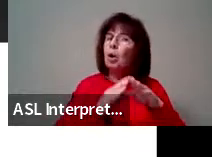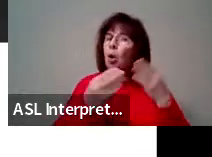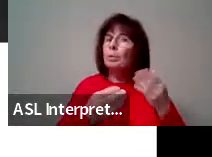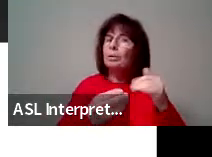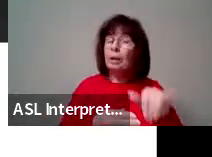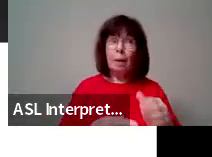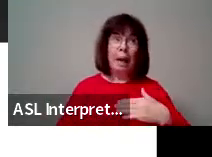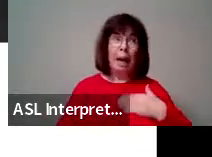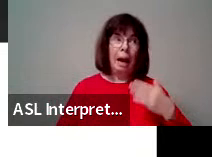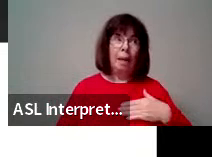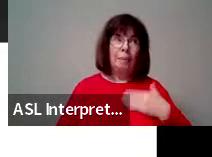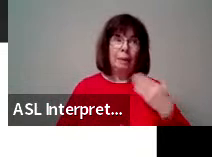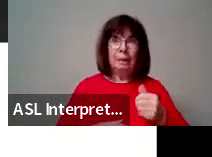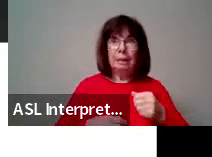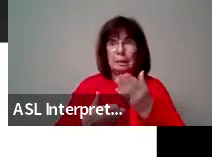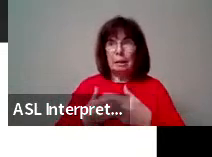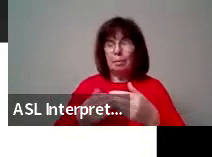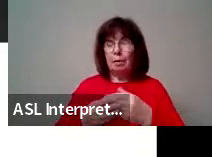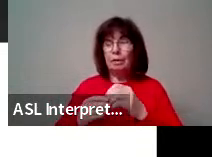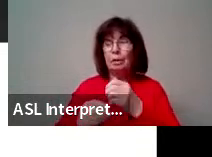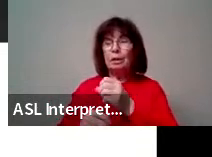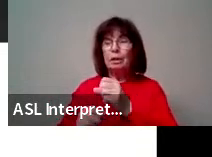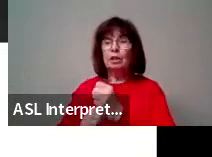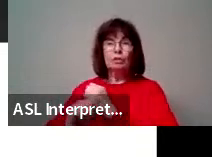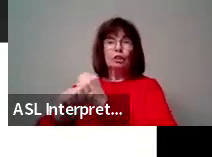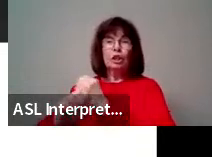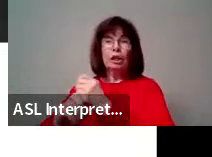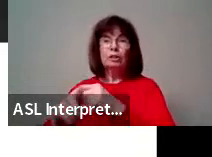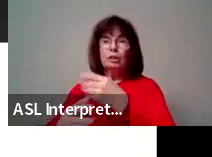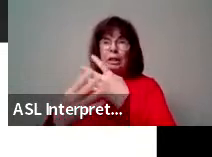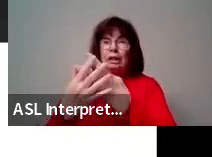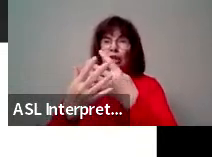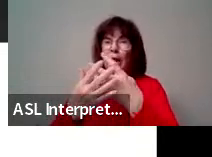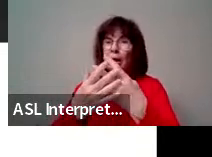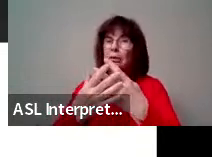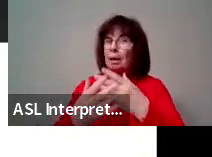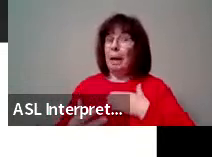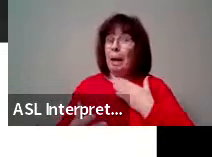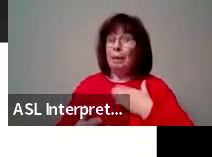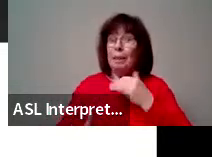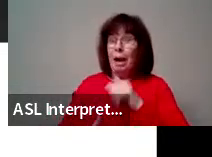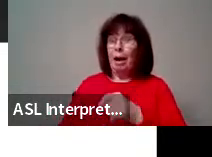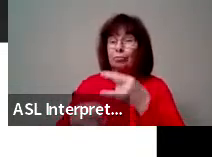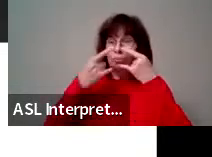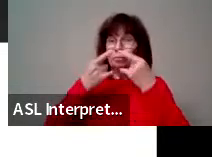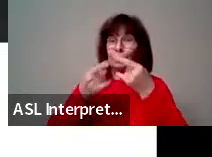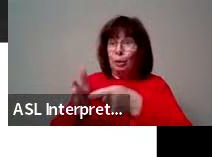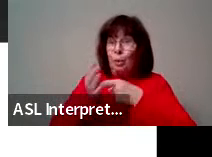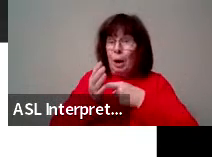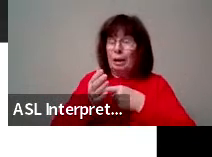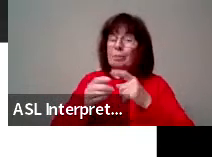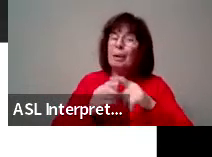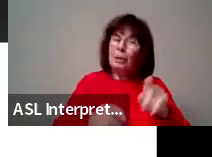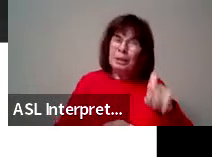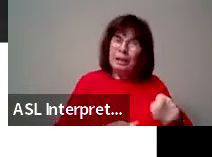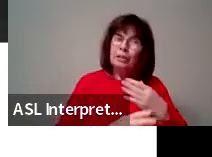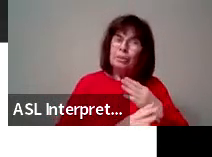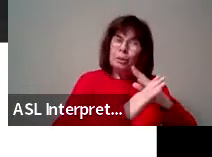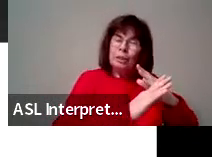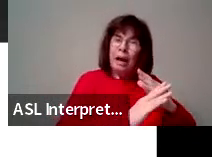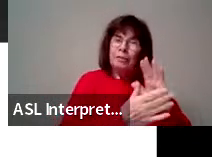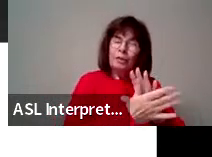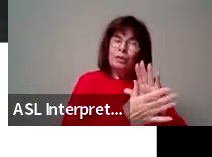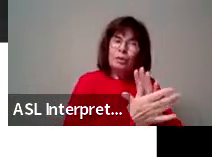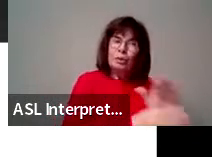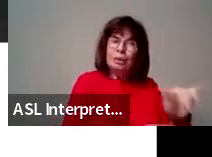it's reinstated in shelters and in jails, but we need to be protecting our schools in the same way, particularly knowing how much mixing